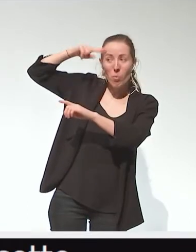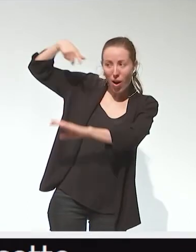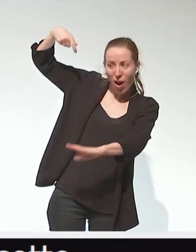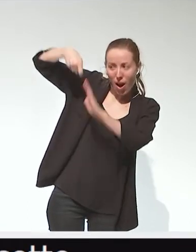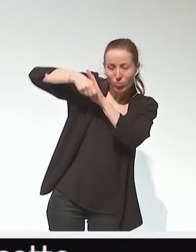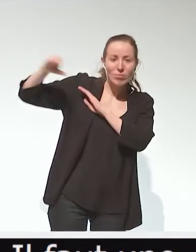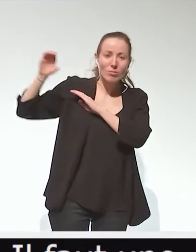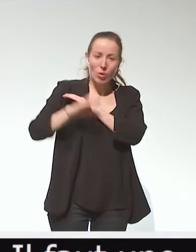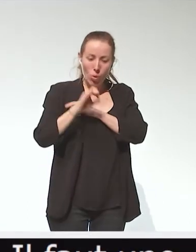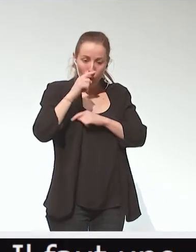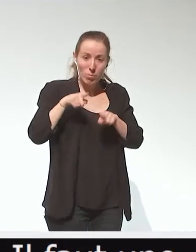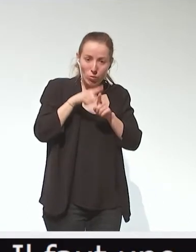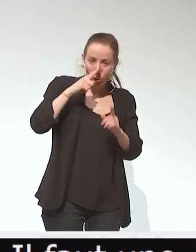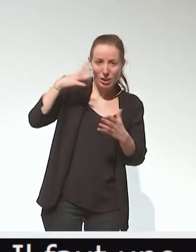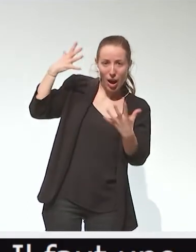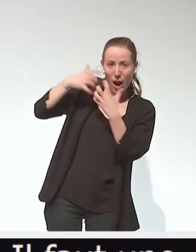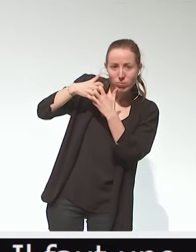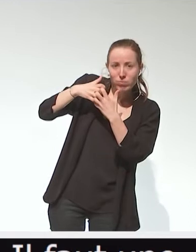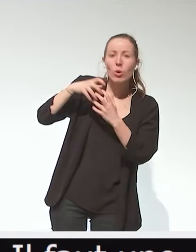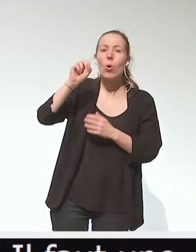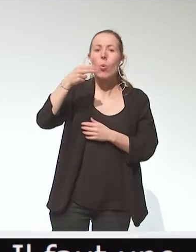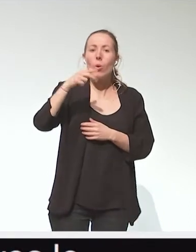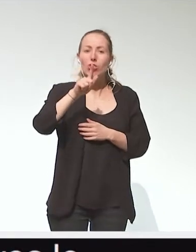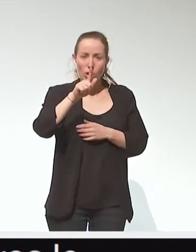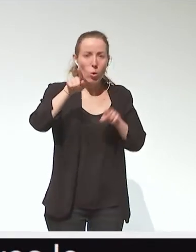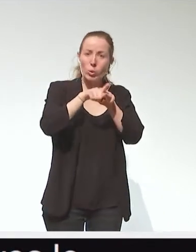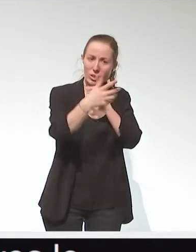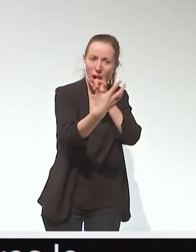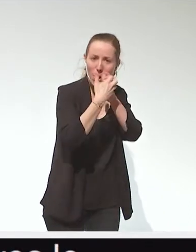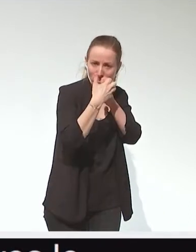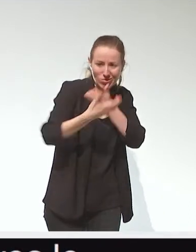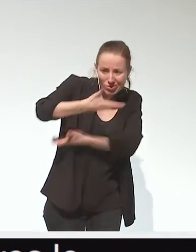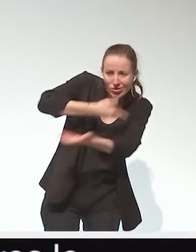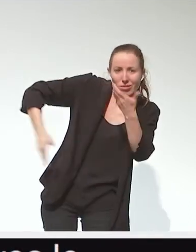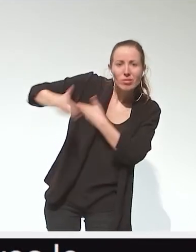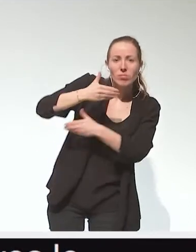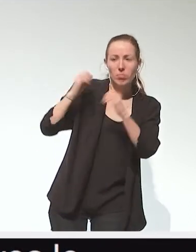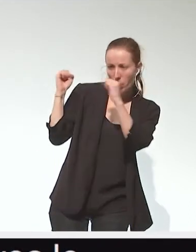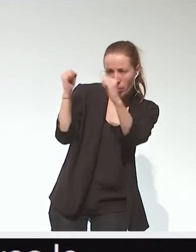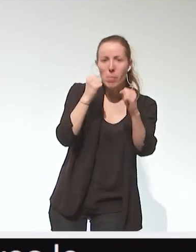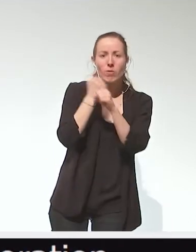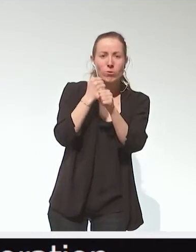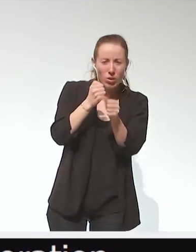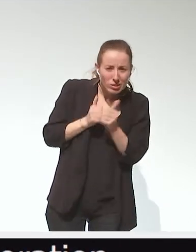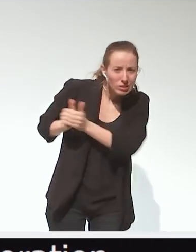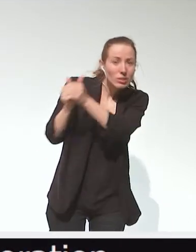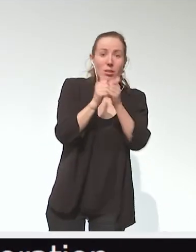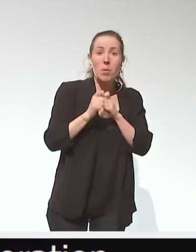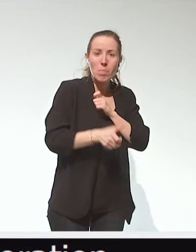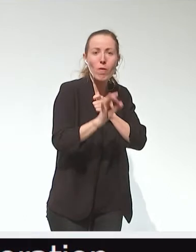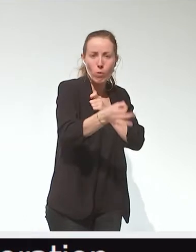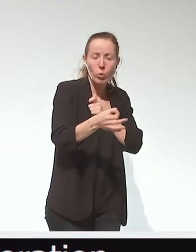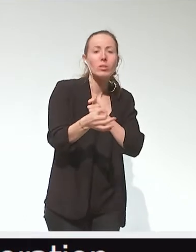the non-governmental organizations, we will increase the employment of people with disabilities